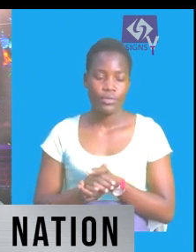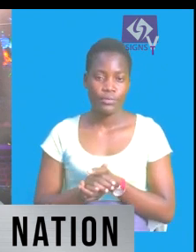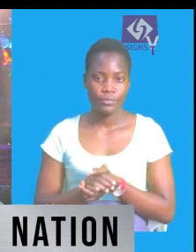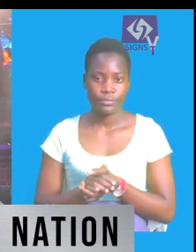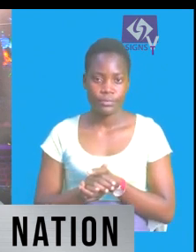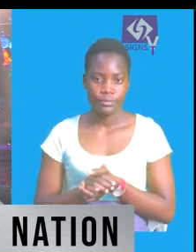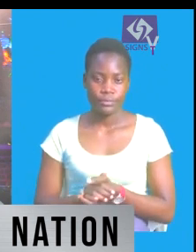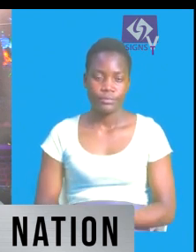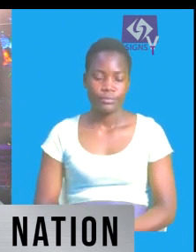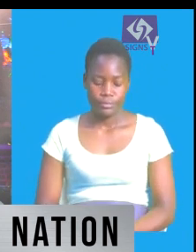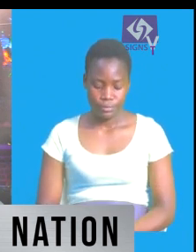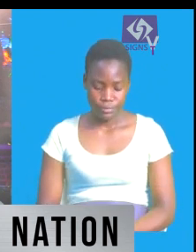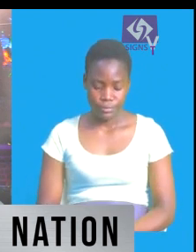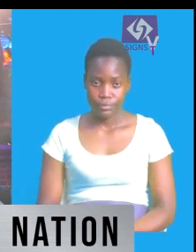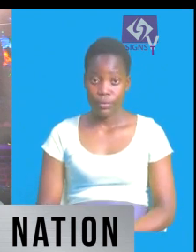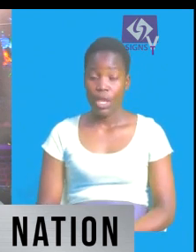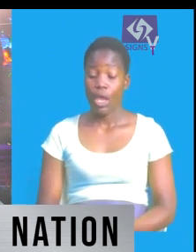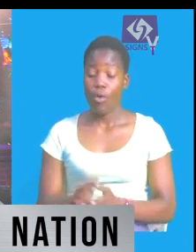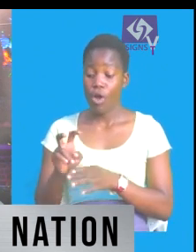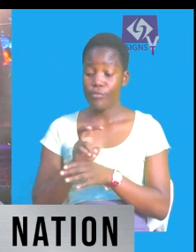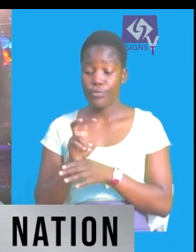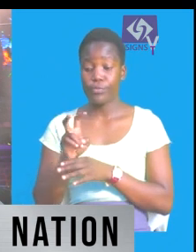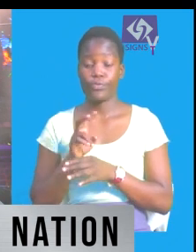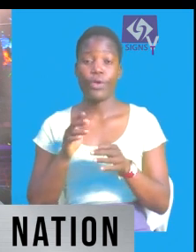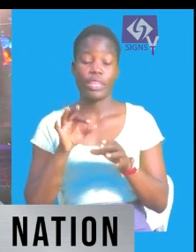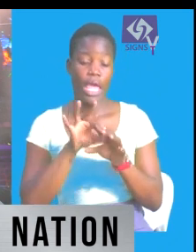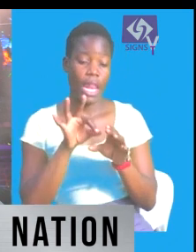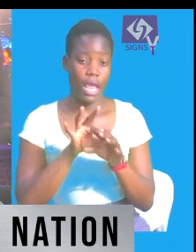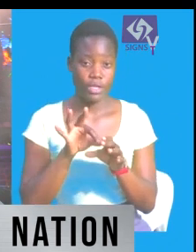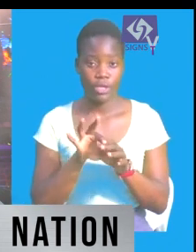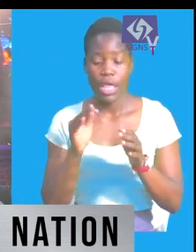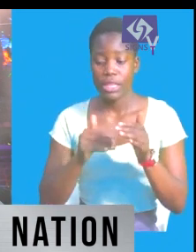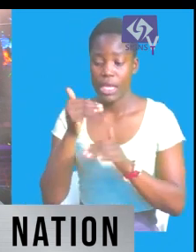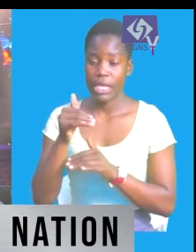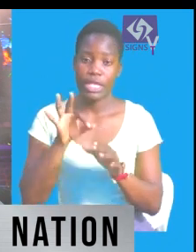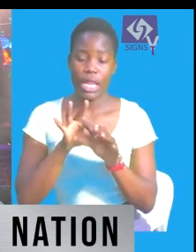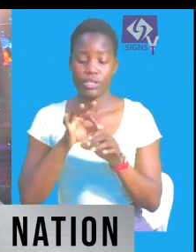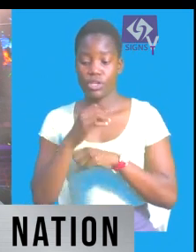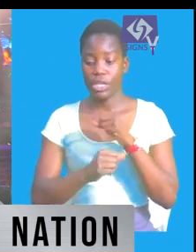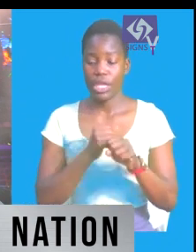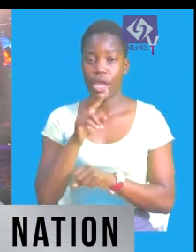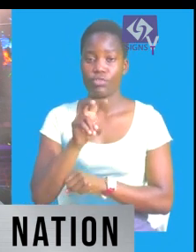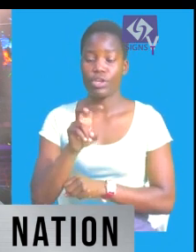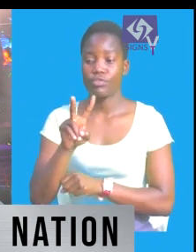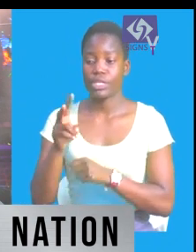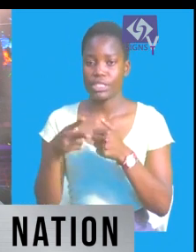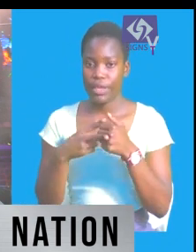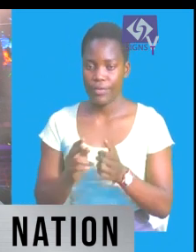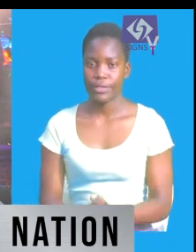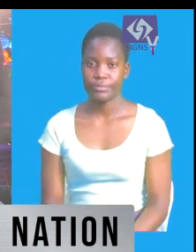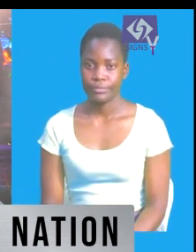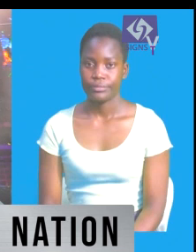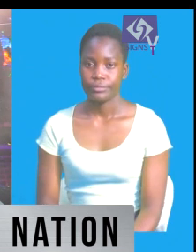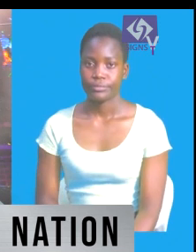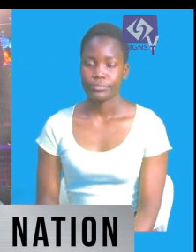seeing over the election, overseeing the next election. 2027. 5 years away.